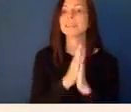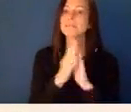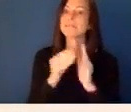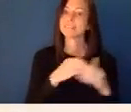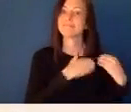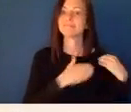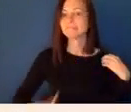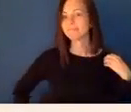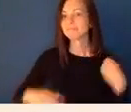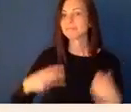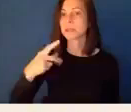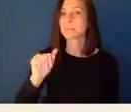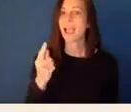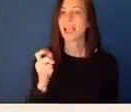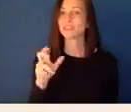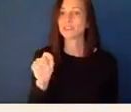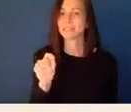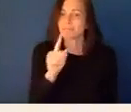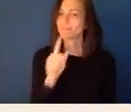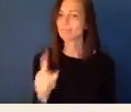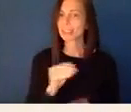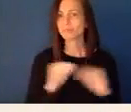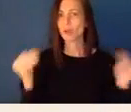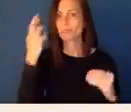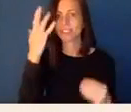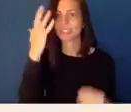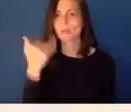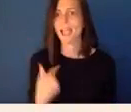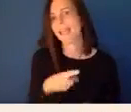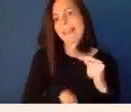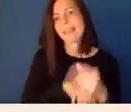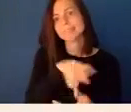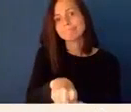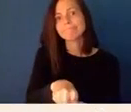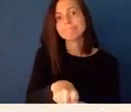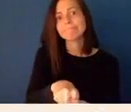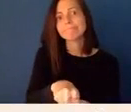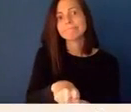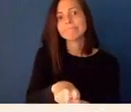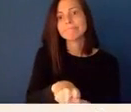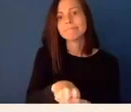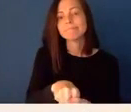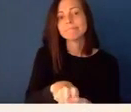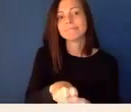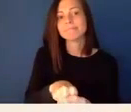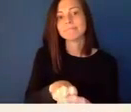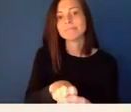there should be no reason why